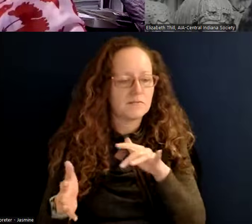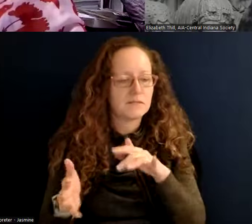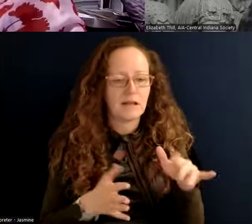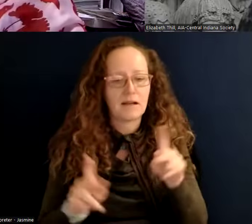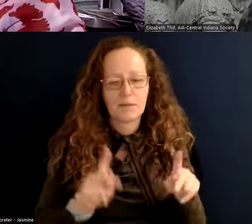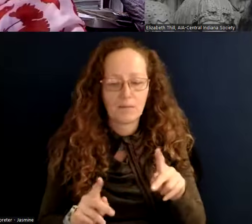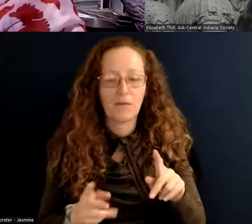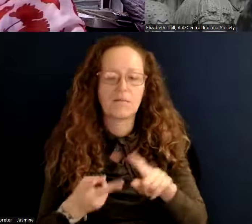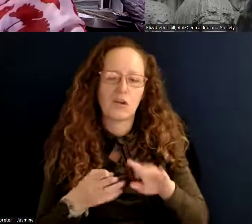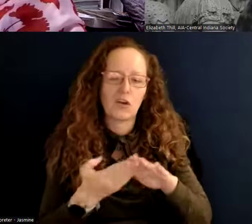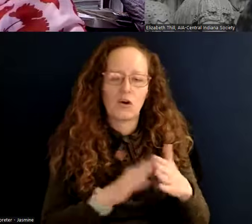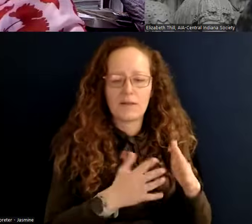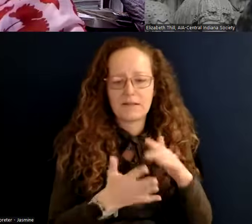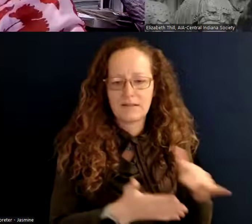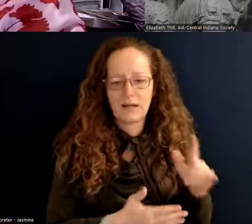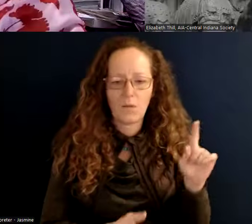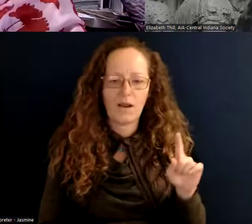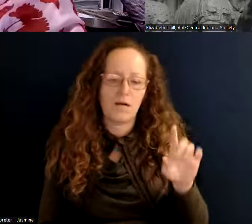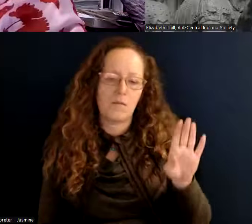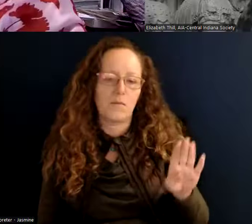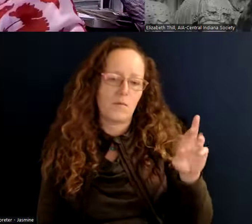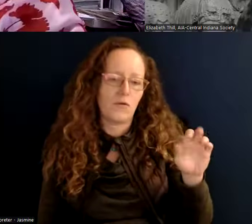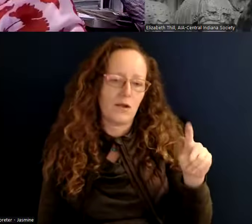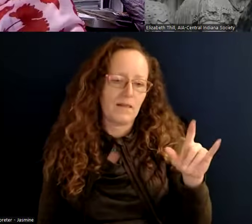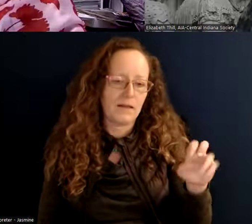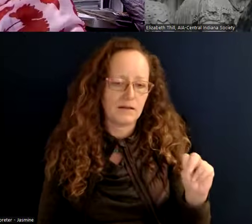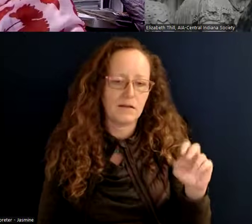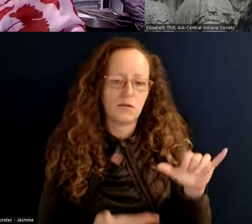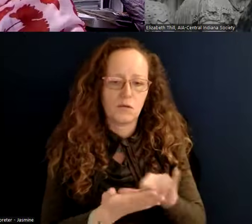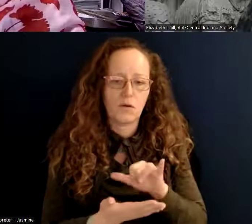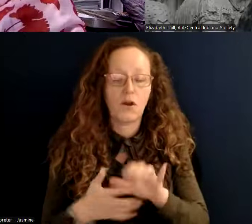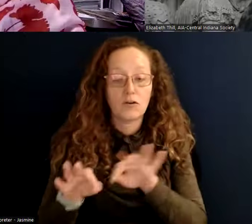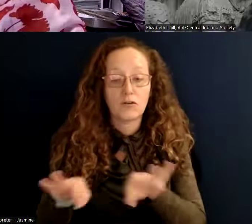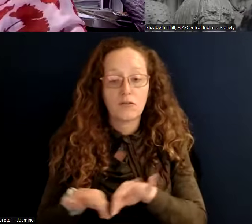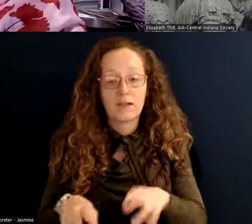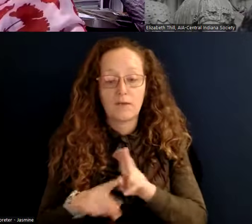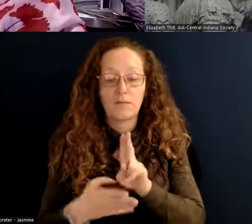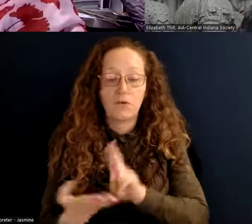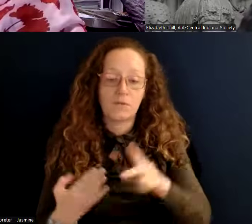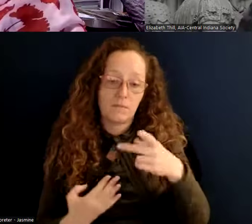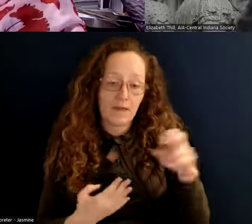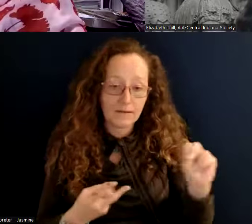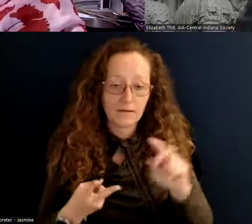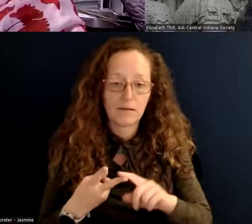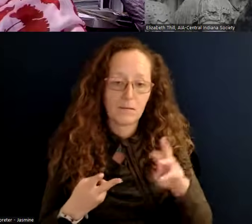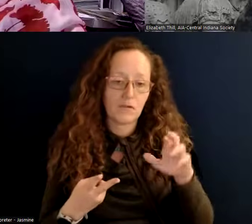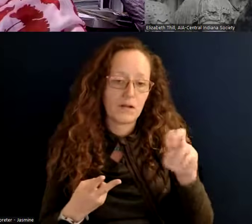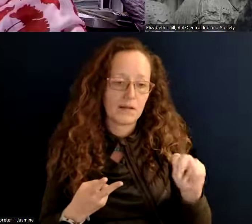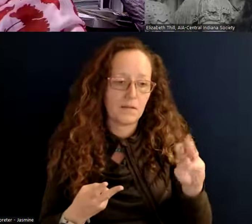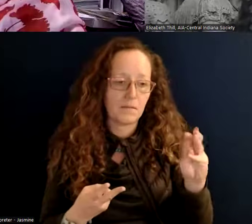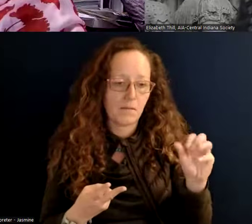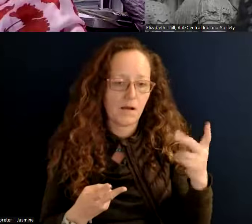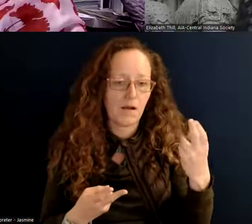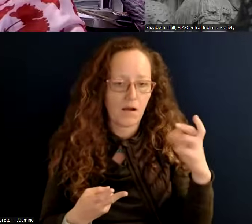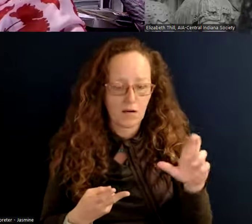Brooklyn, New York. She holds degrees from the University of Pennsylvania and Bryn Mawr College and a postdoctoral fellowship